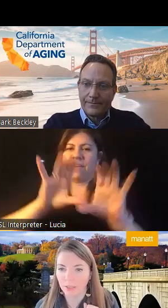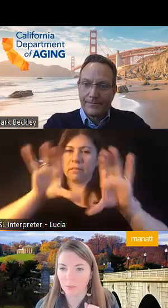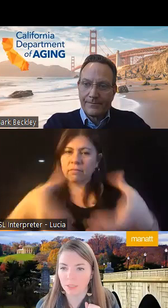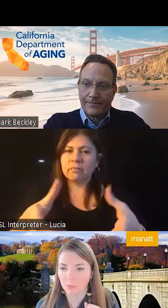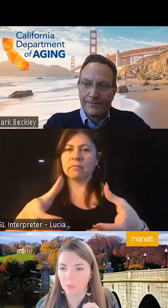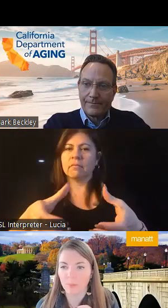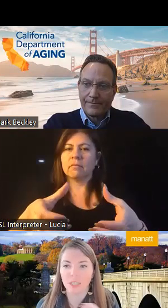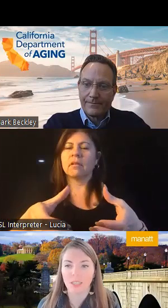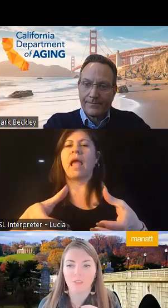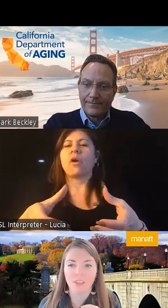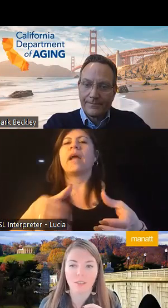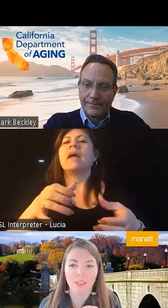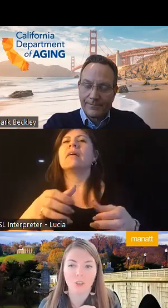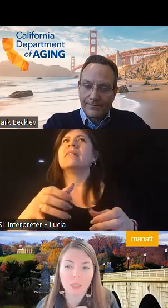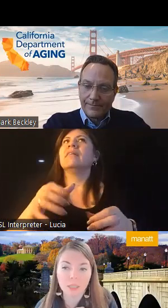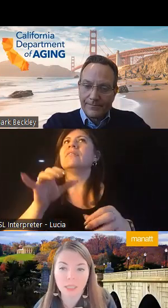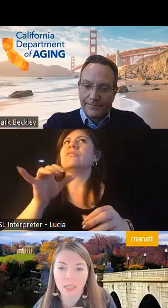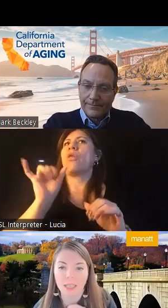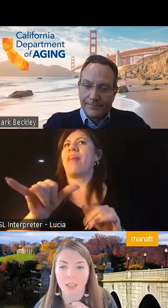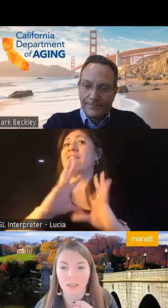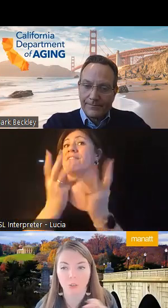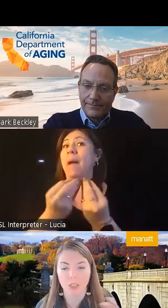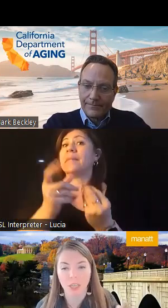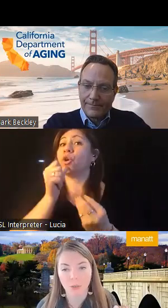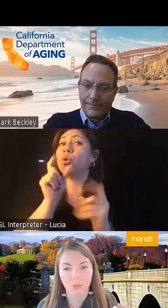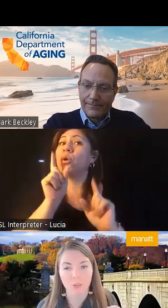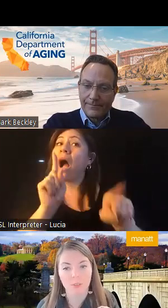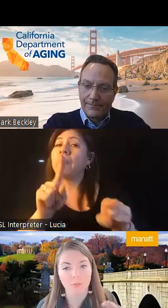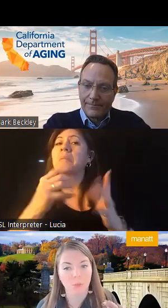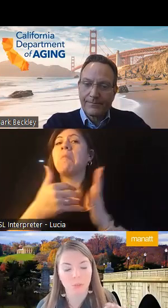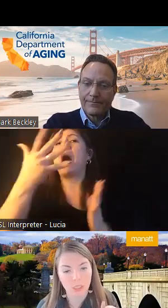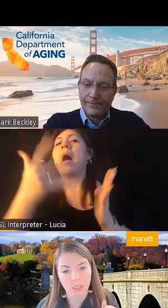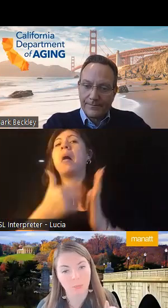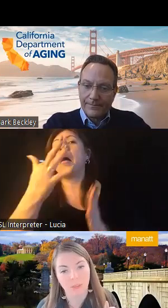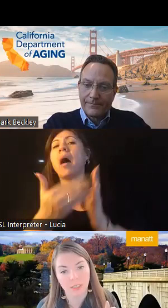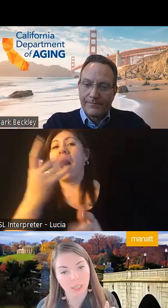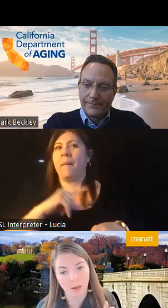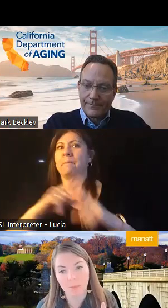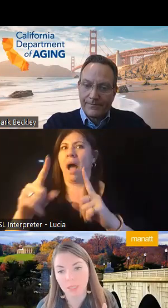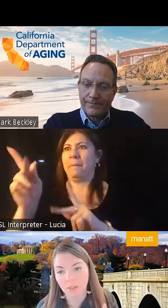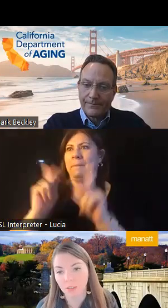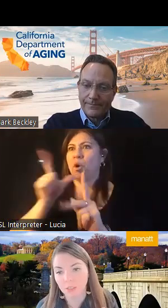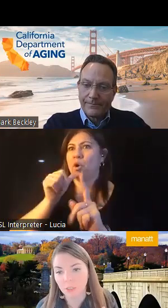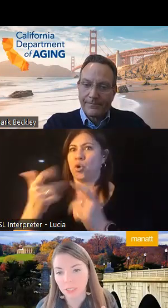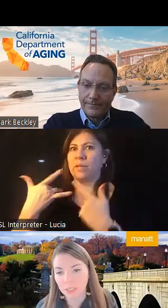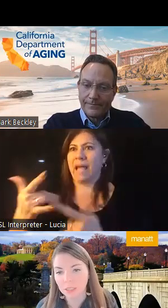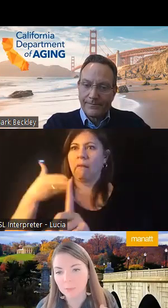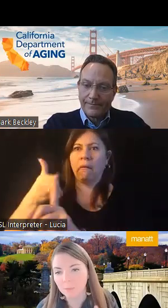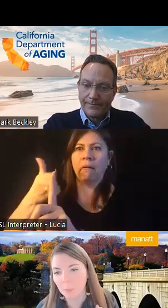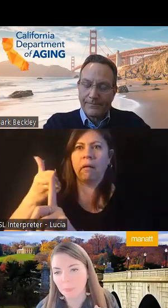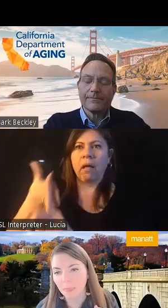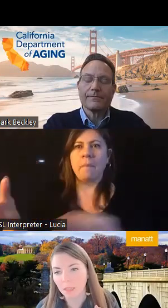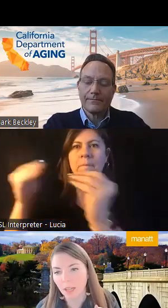noting that family that visits intermittently and essential care workers who visit more routinely and provide care might be considered